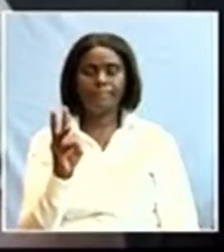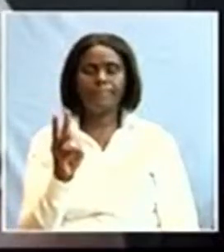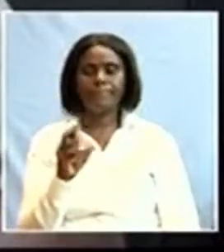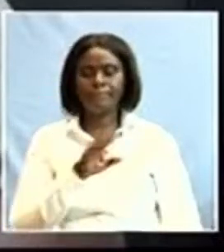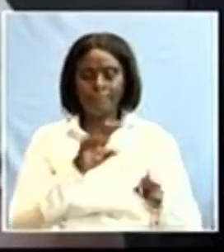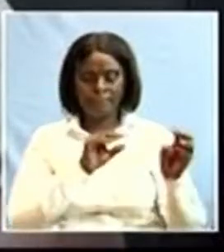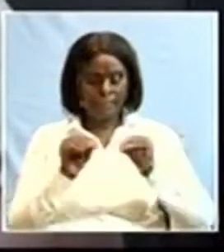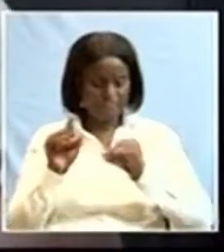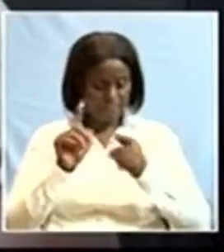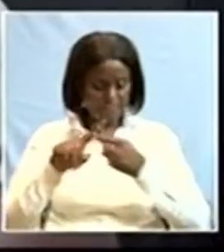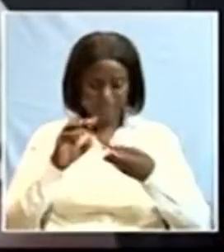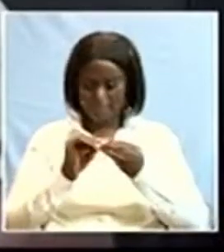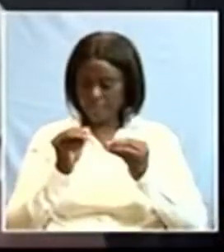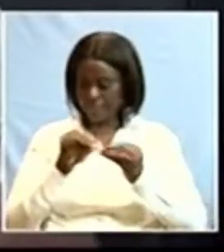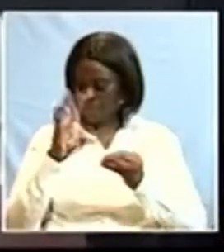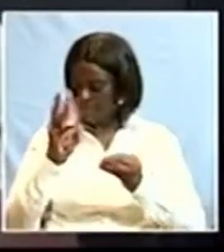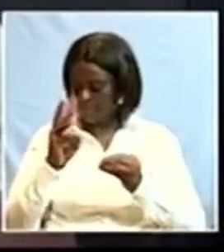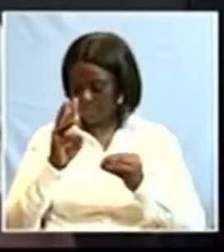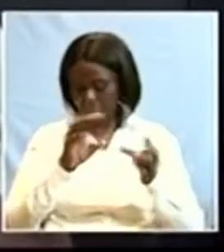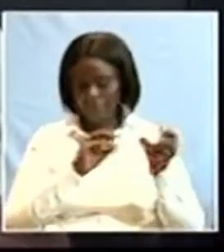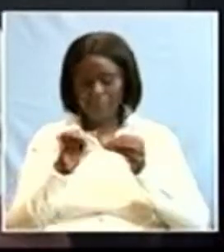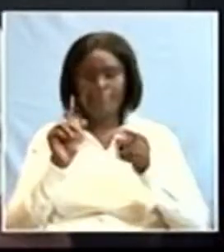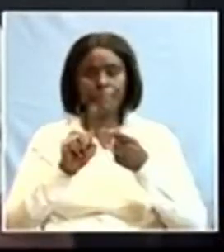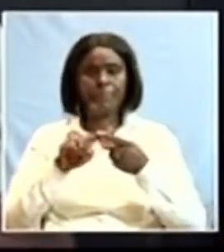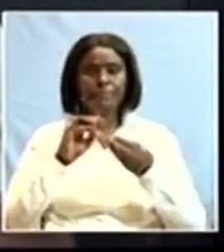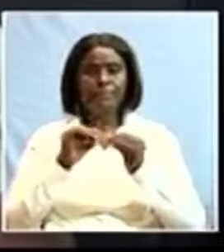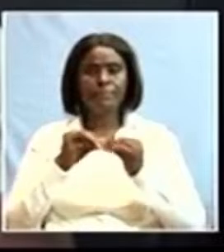to Appendix 6 for reference. Let's go to Appendix 6.